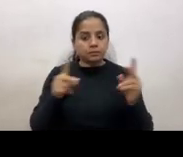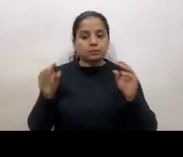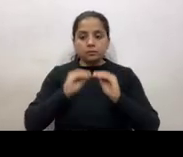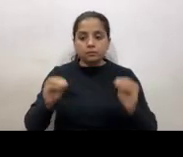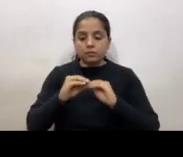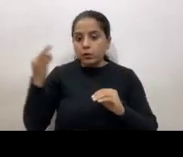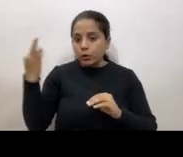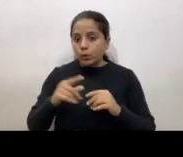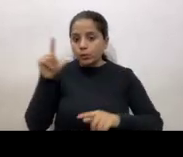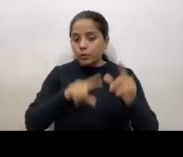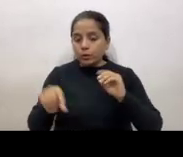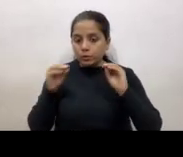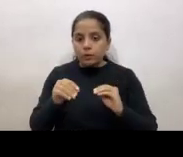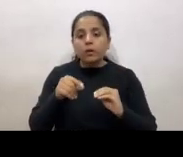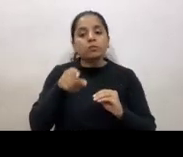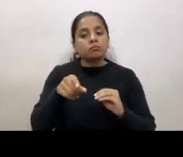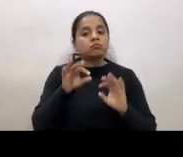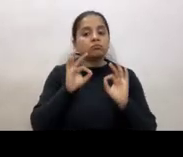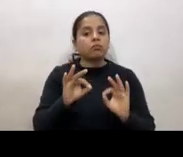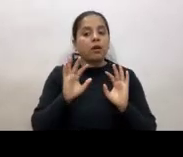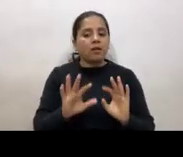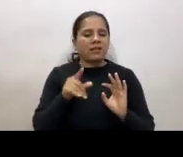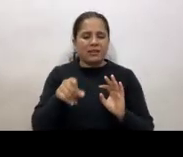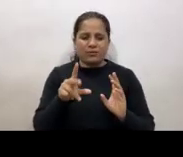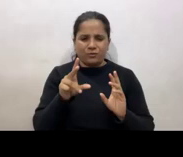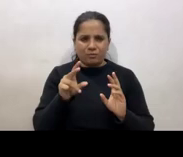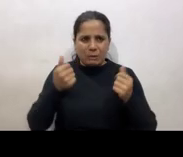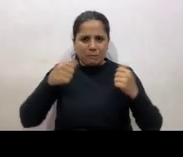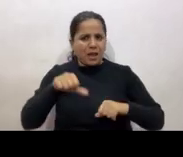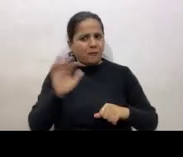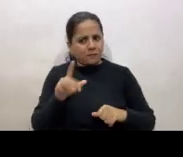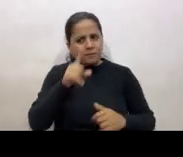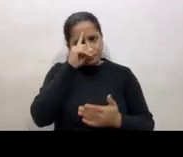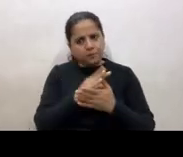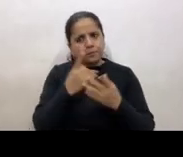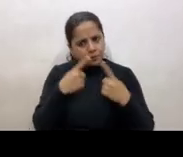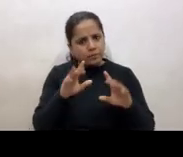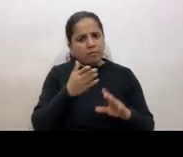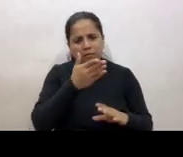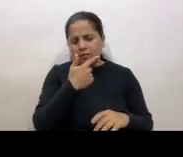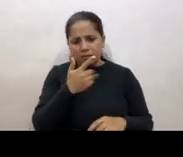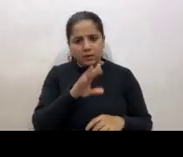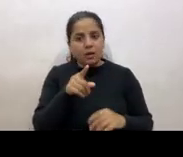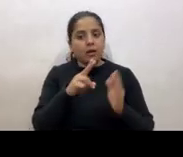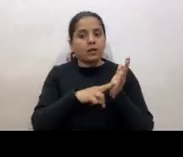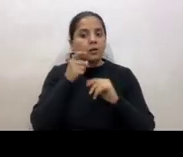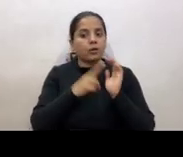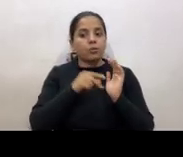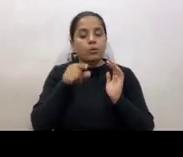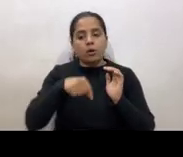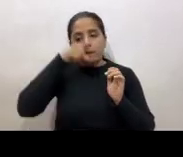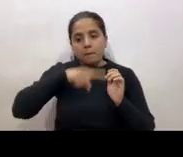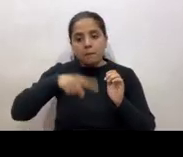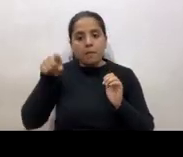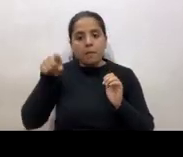new language, it is effective and not poor, as the belief was saying. Even the Nipun Bharat guidelines also